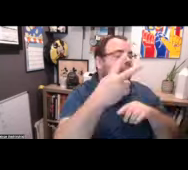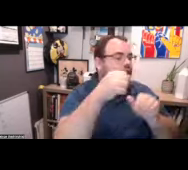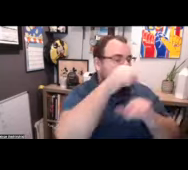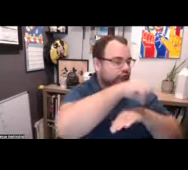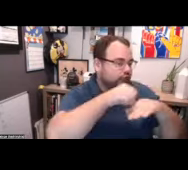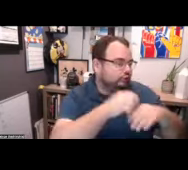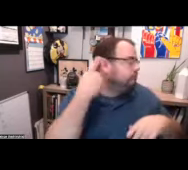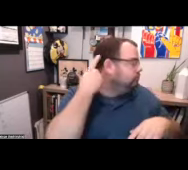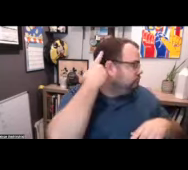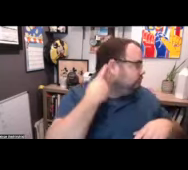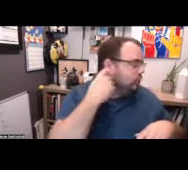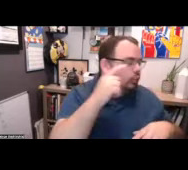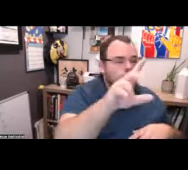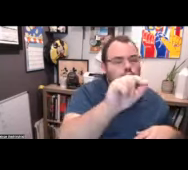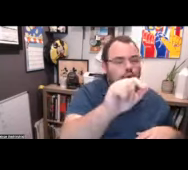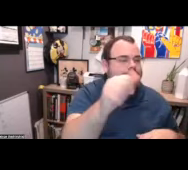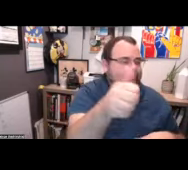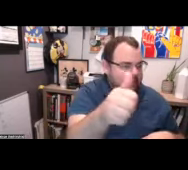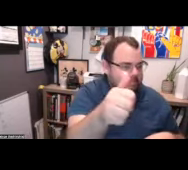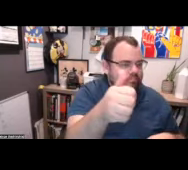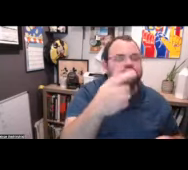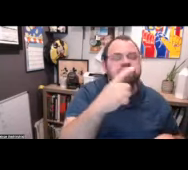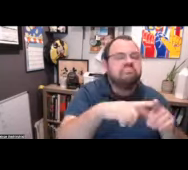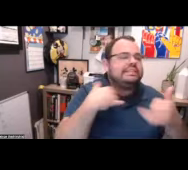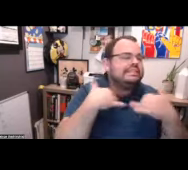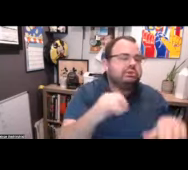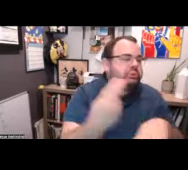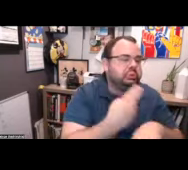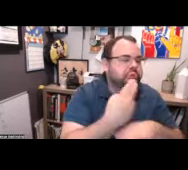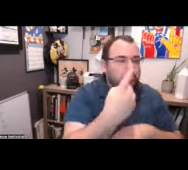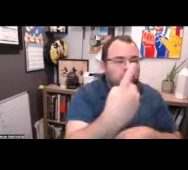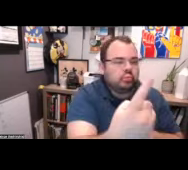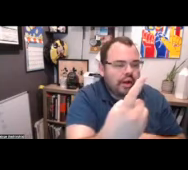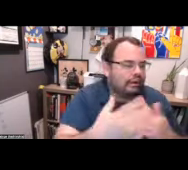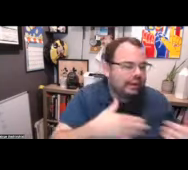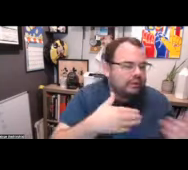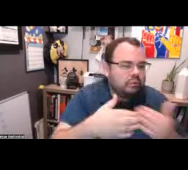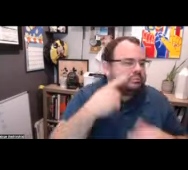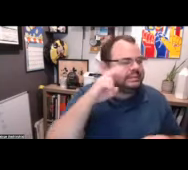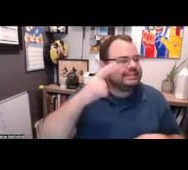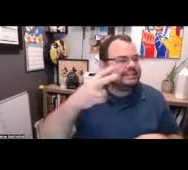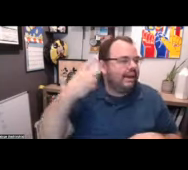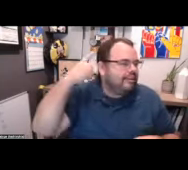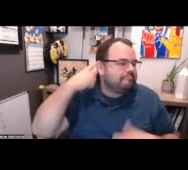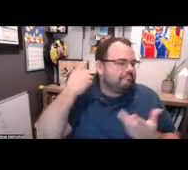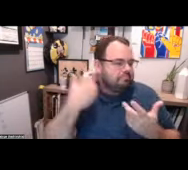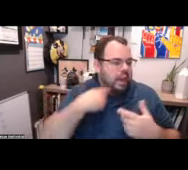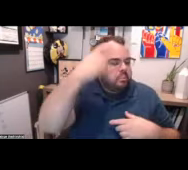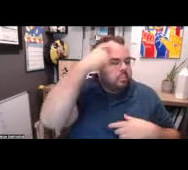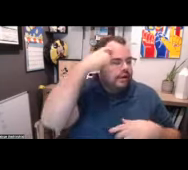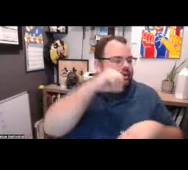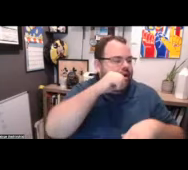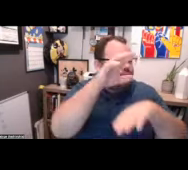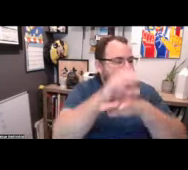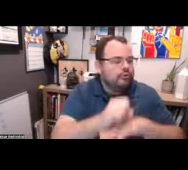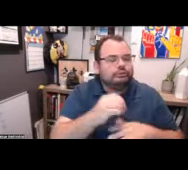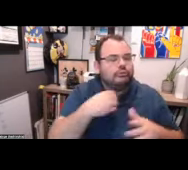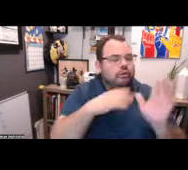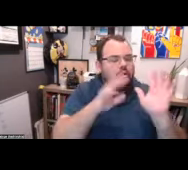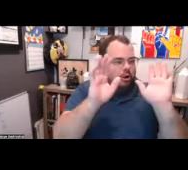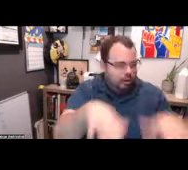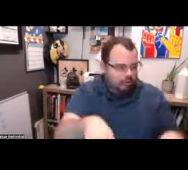on this side, the second one in this side in 2010. But I still just use one anyway, the second one,